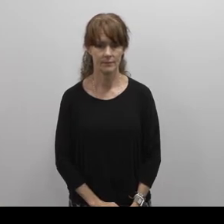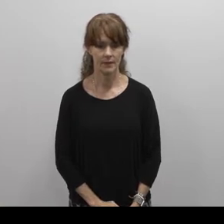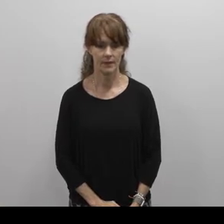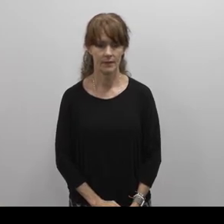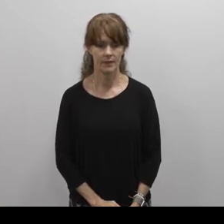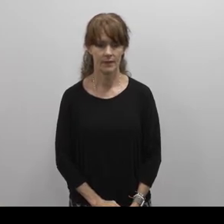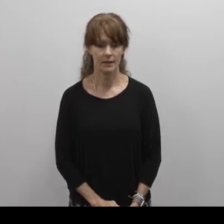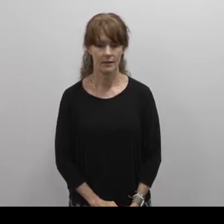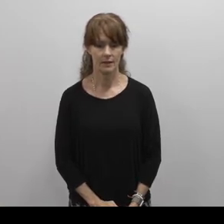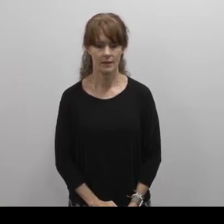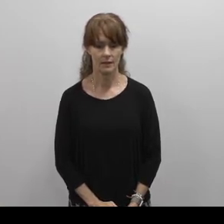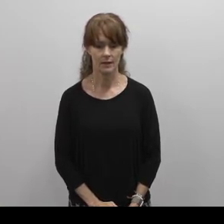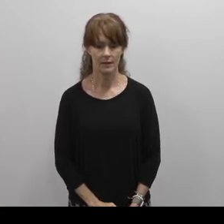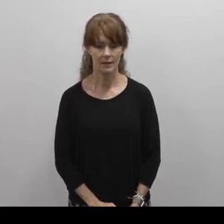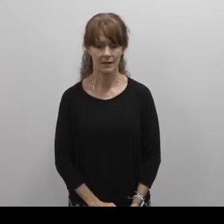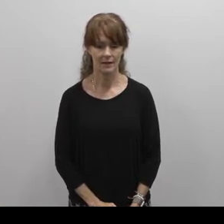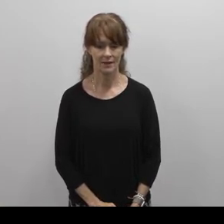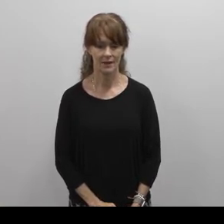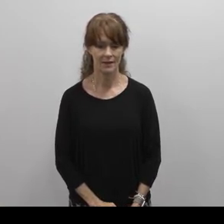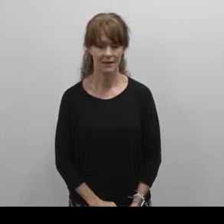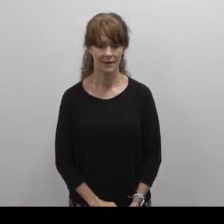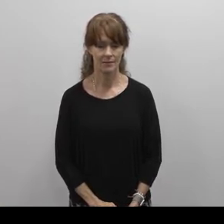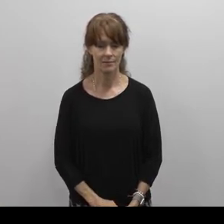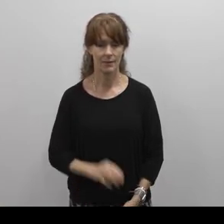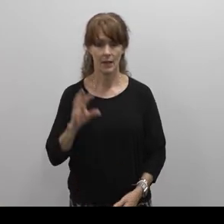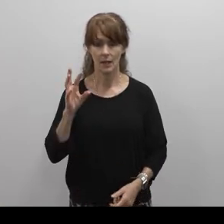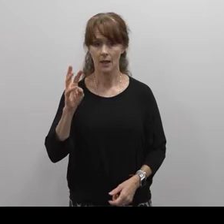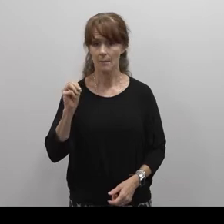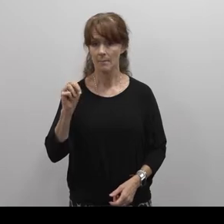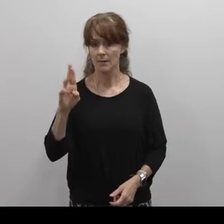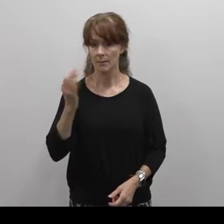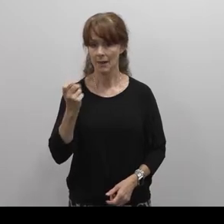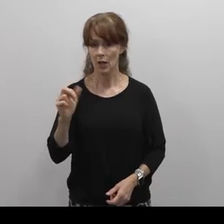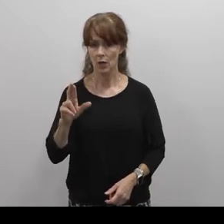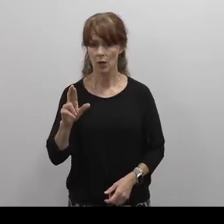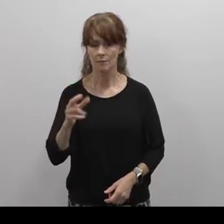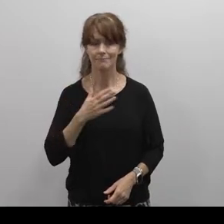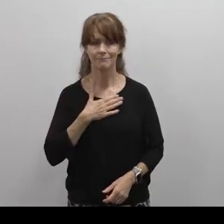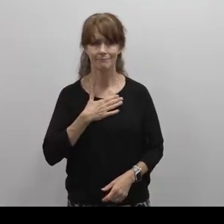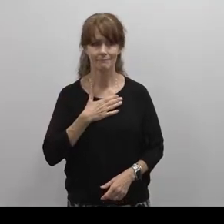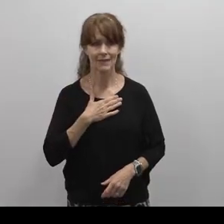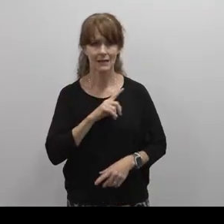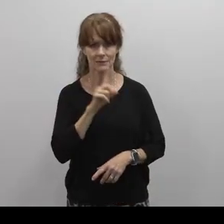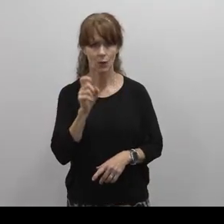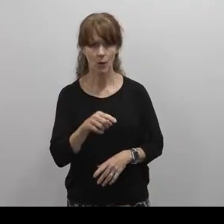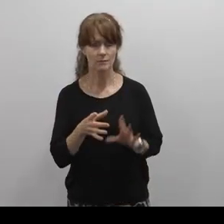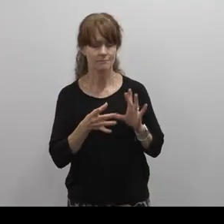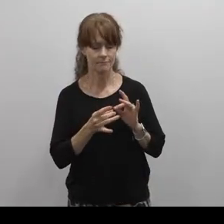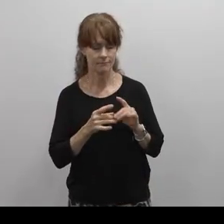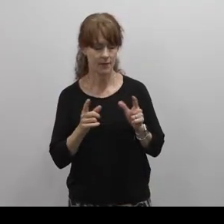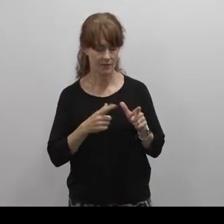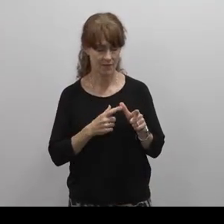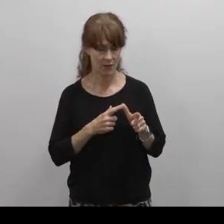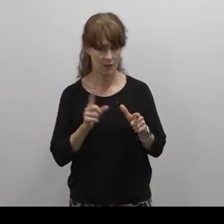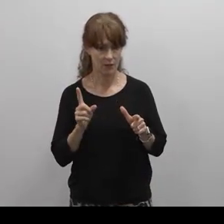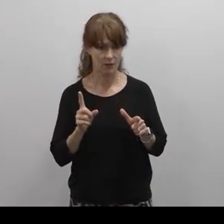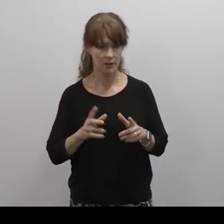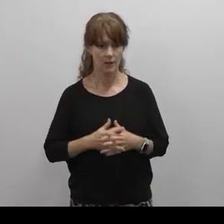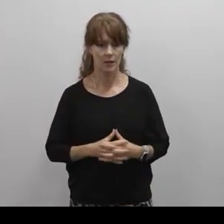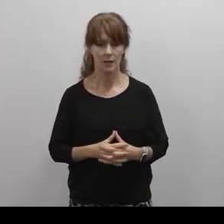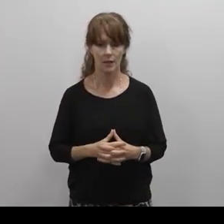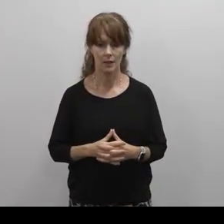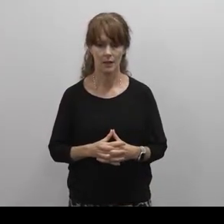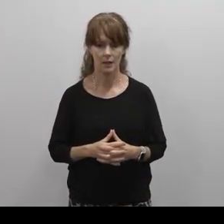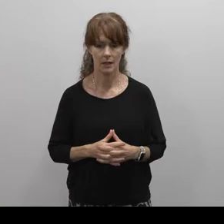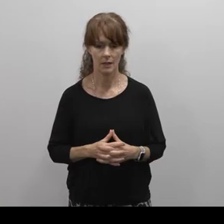Mr. Miller? Thanks. All right, so I had a couple of questions and comments. First, I'll go to the what